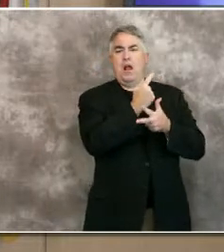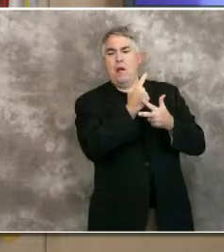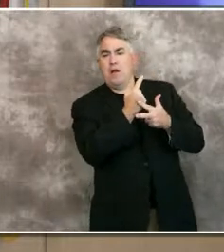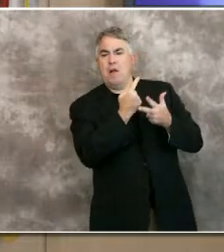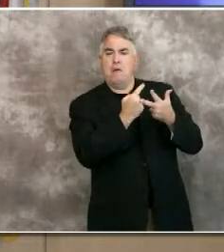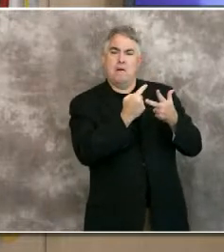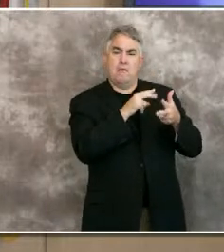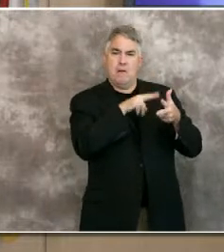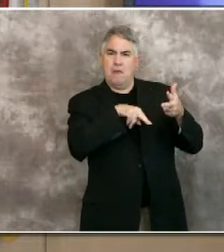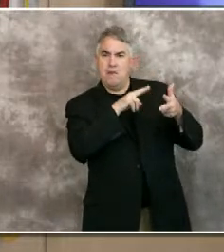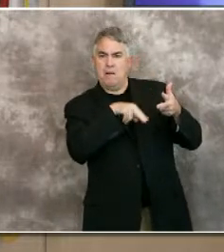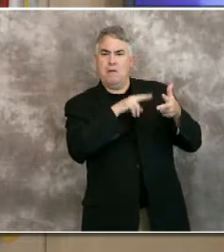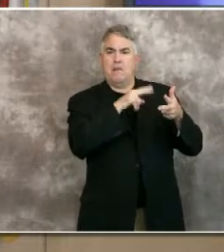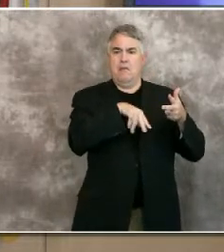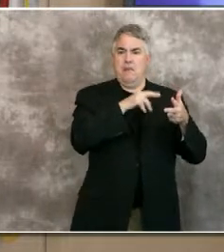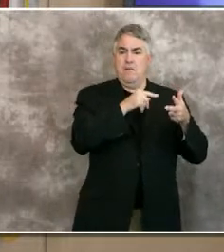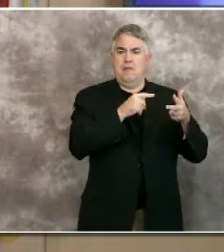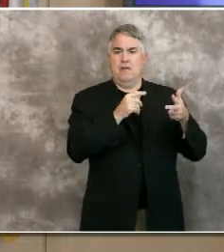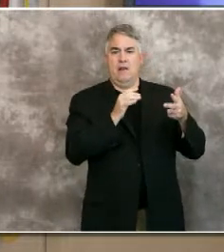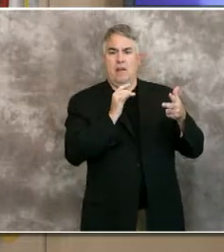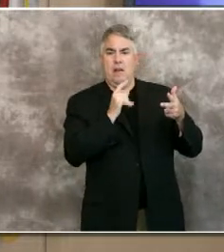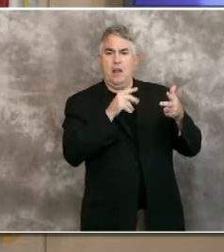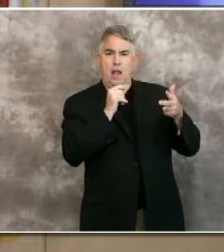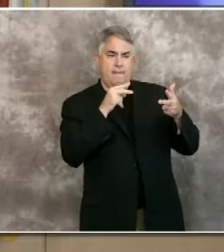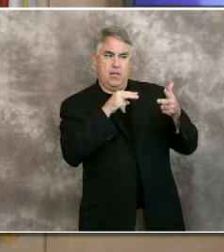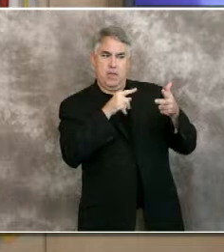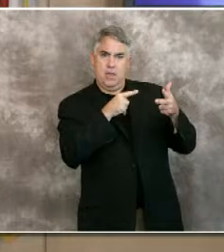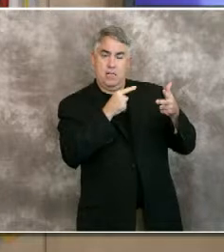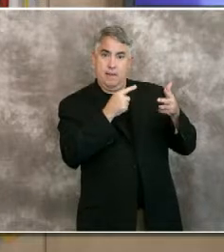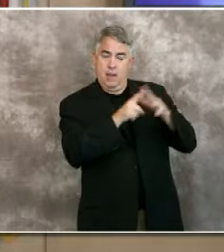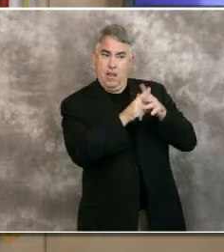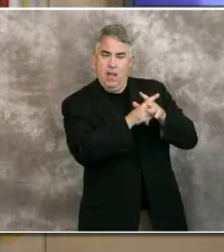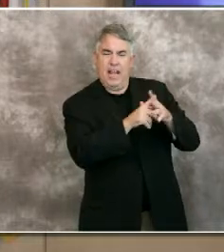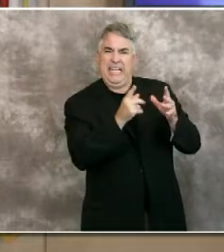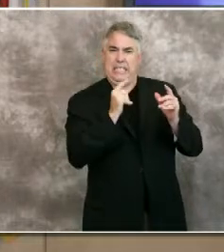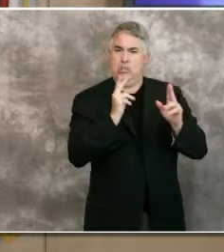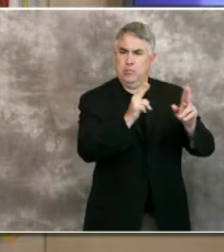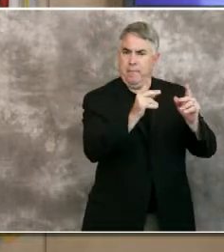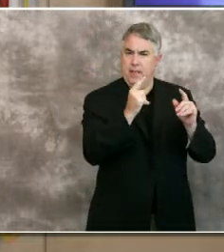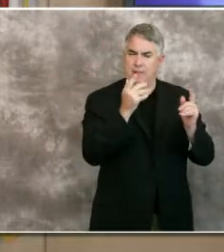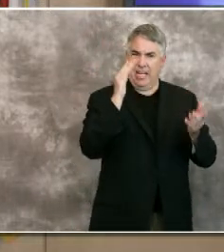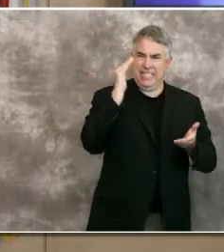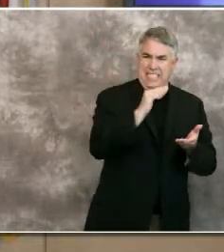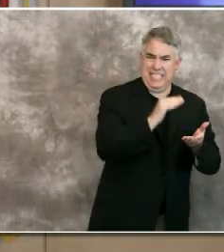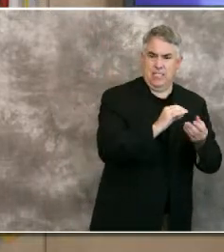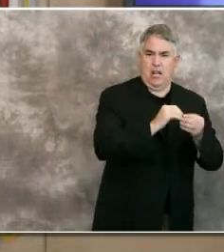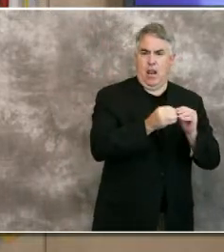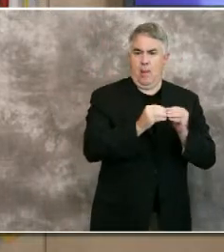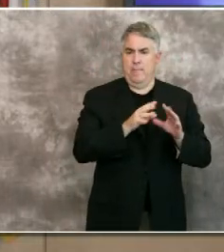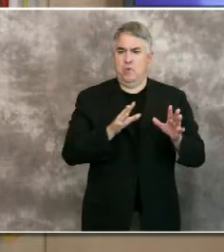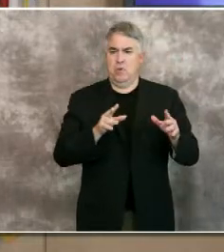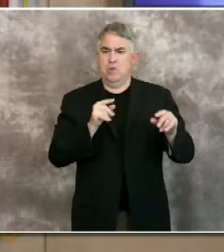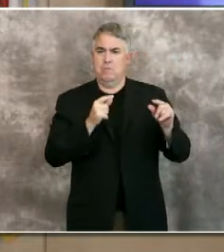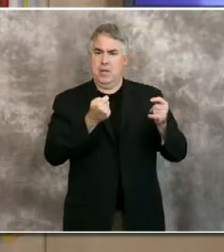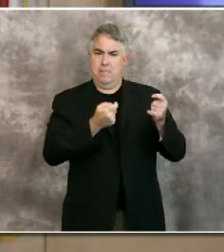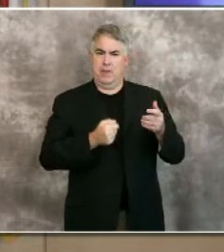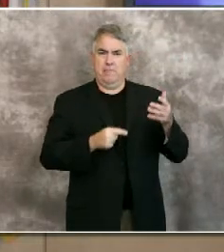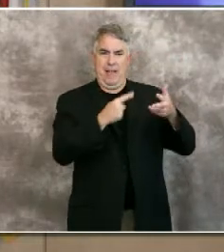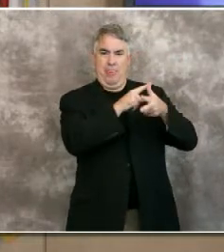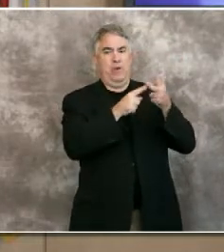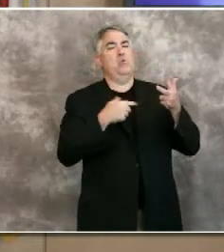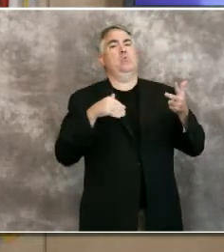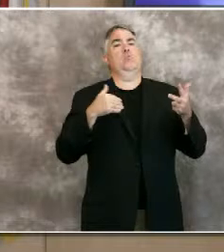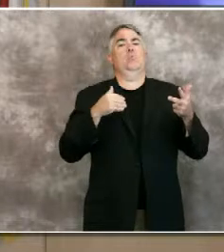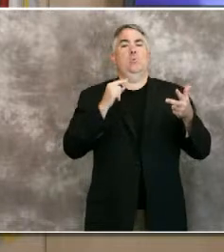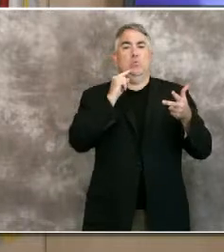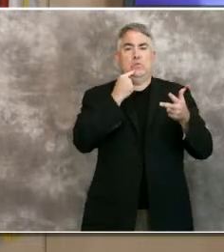line or threshold, we would take some type of action because it was an indicator of an increased spread in the community. Today we